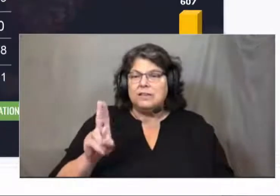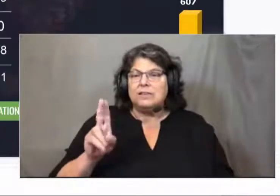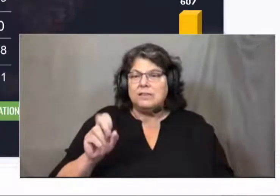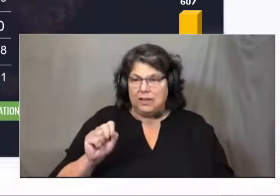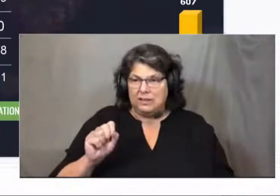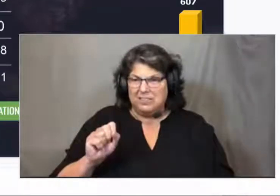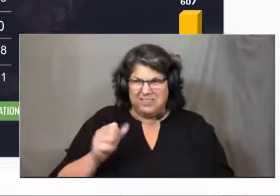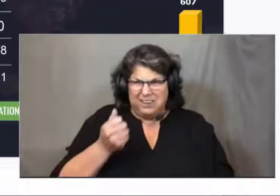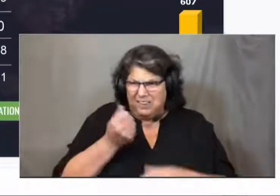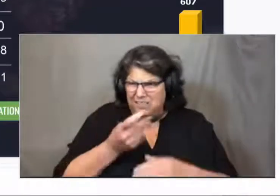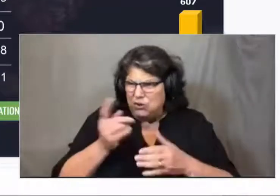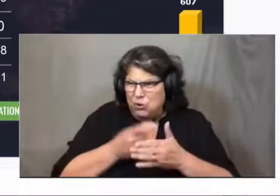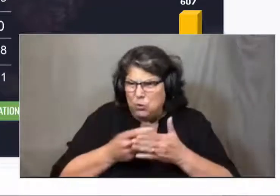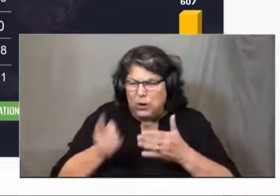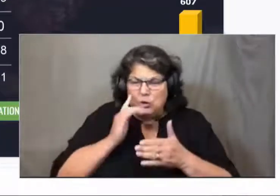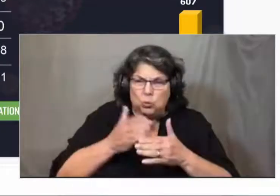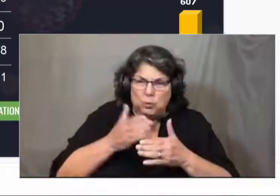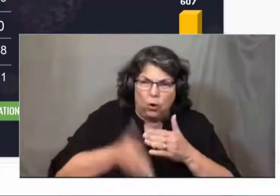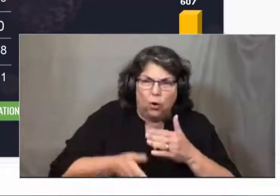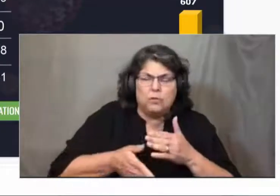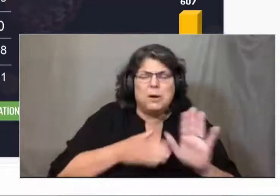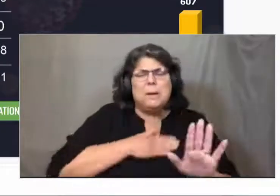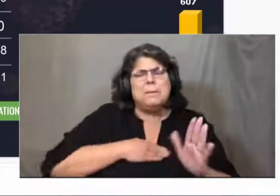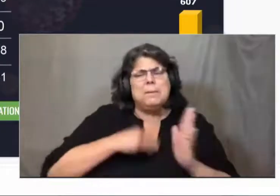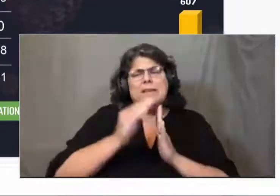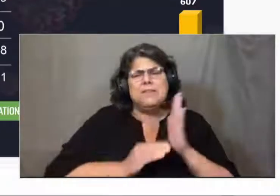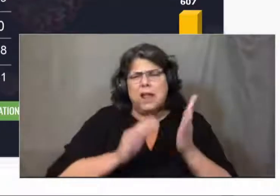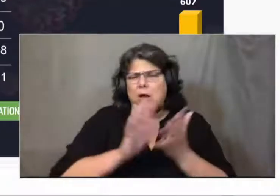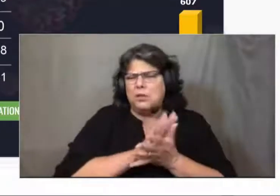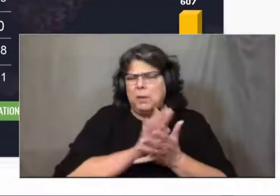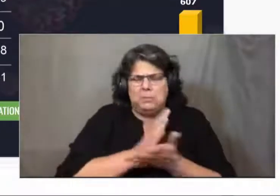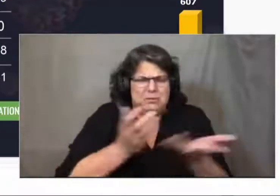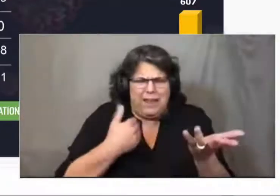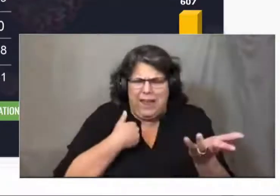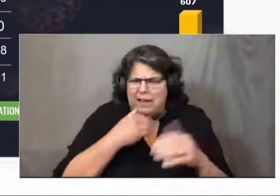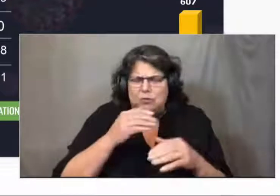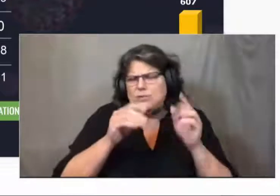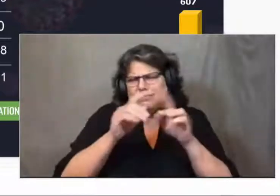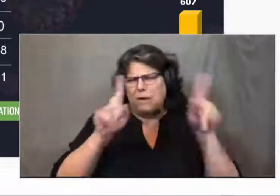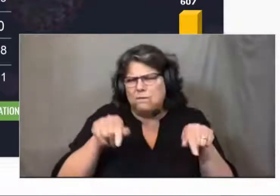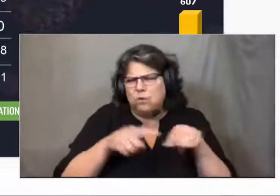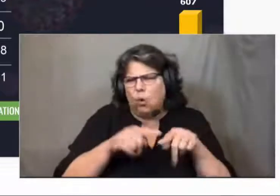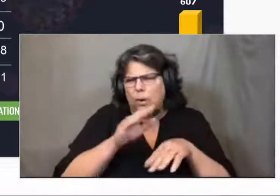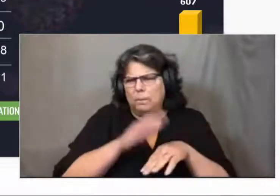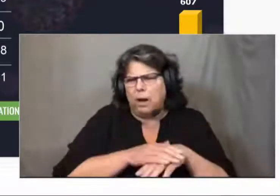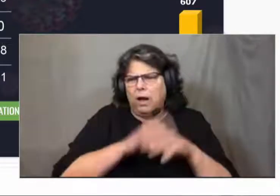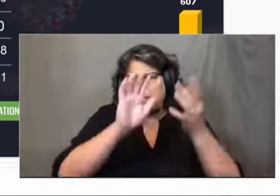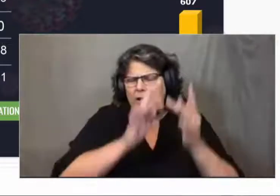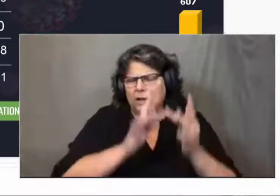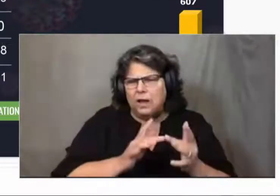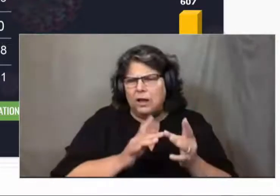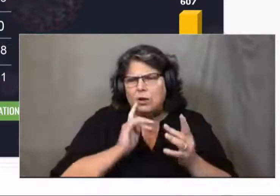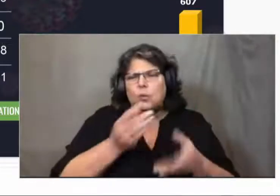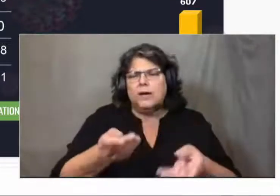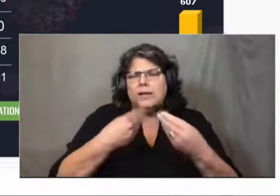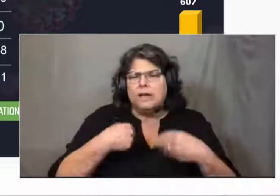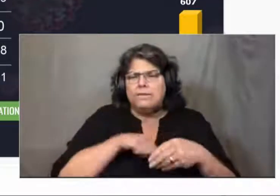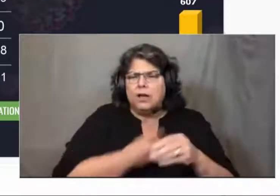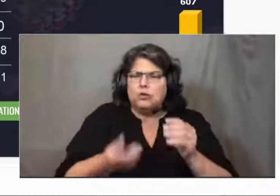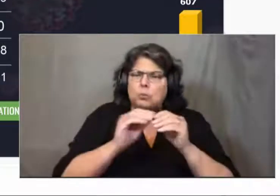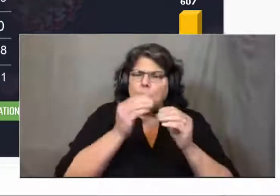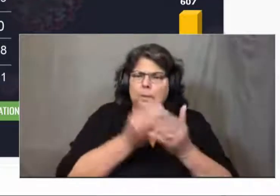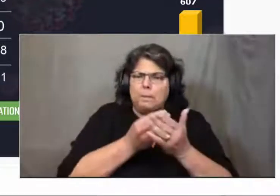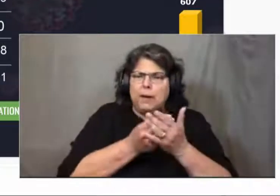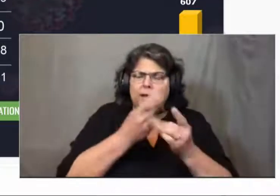those census forms. It takes about 10 minutes online. It increases our funding and services from the federal government. It